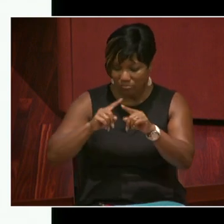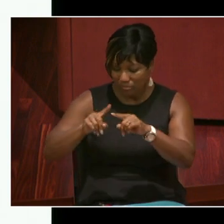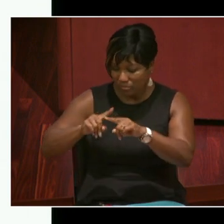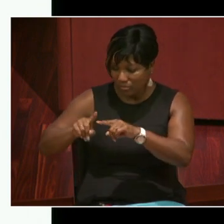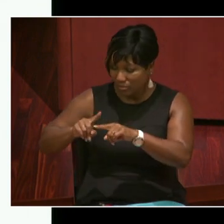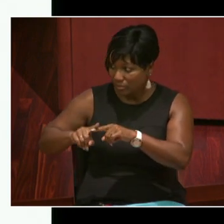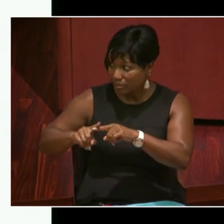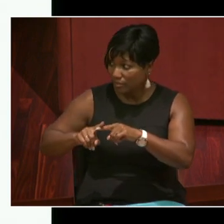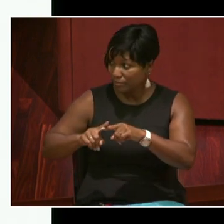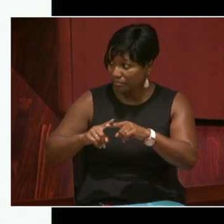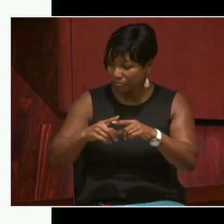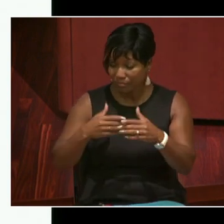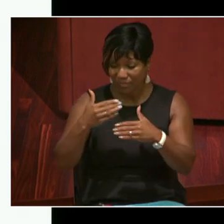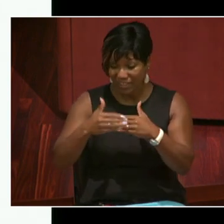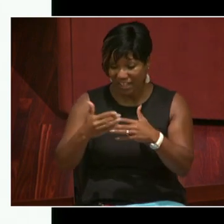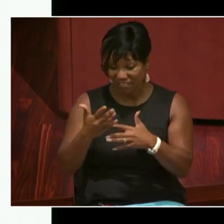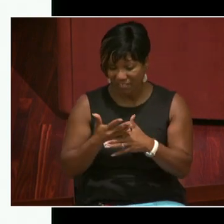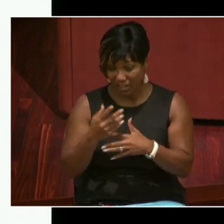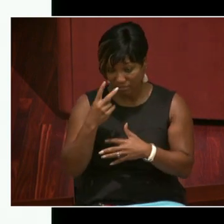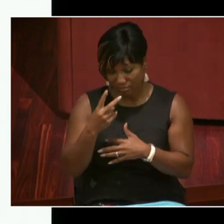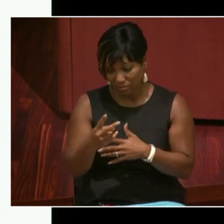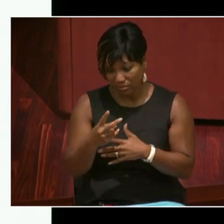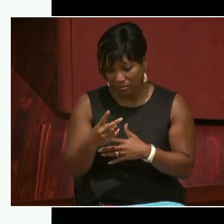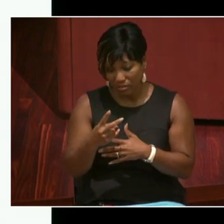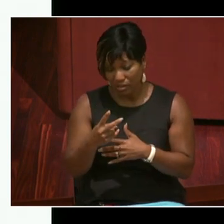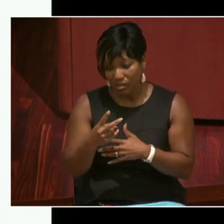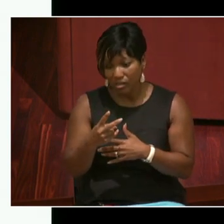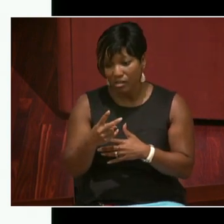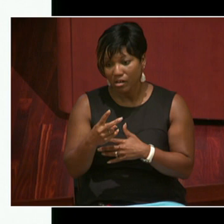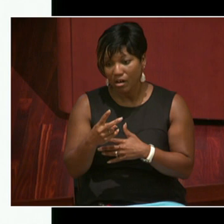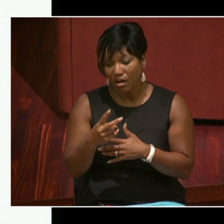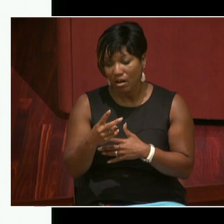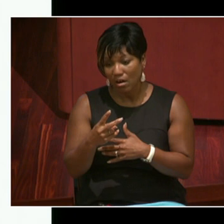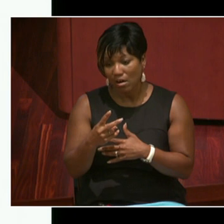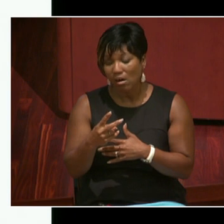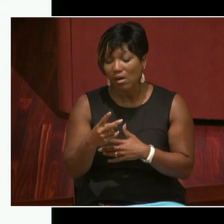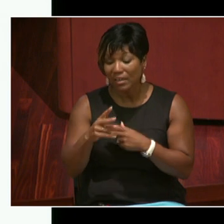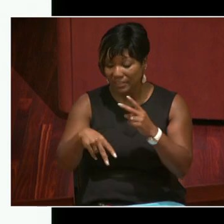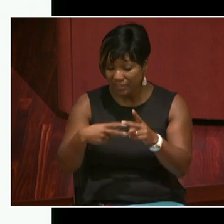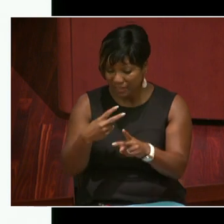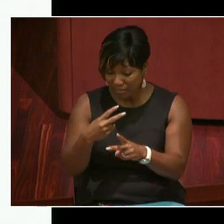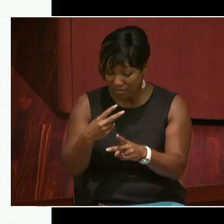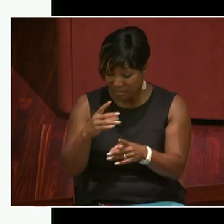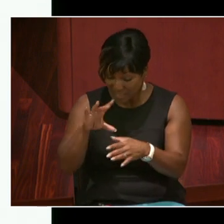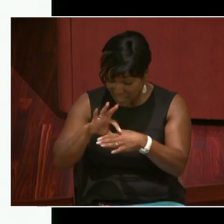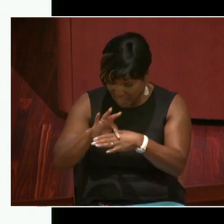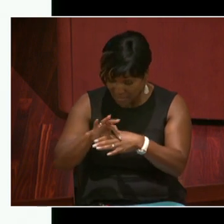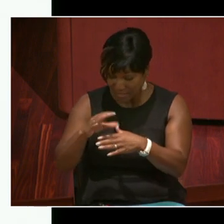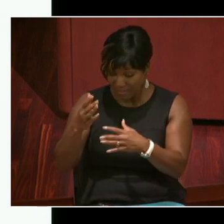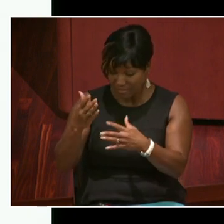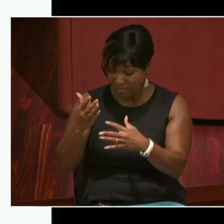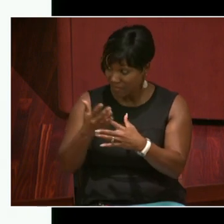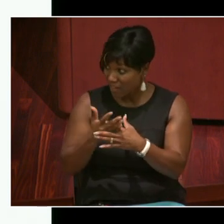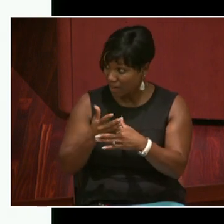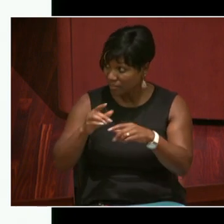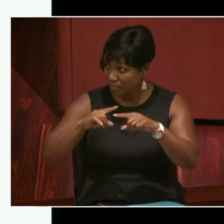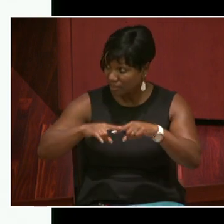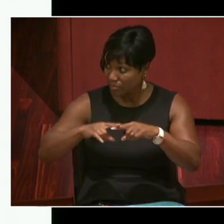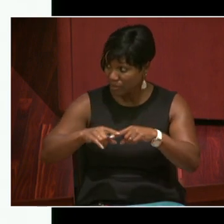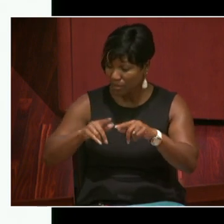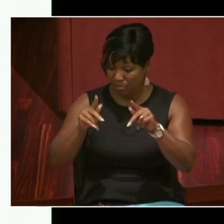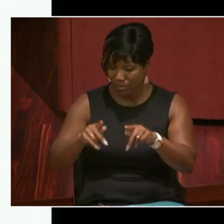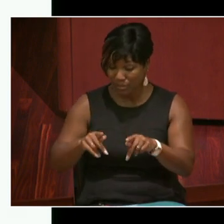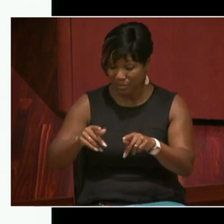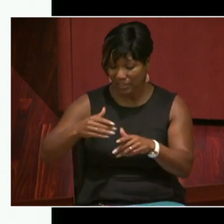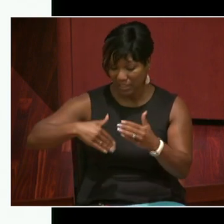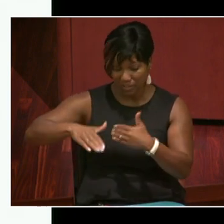the next file that you may come across. The content in the file is entirely dependent on that person's interaction with the federal government.